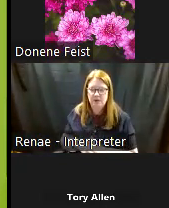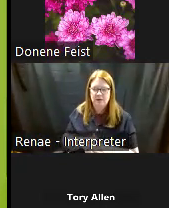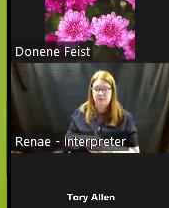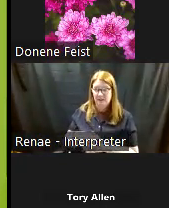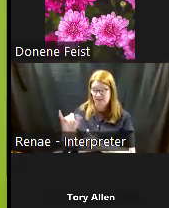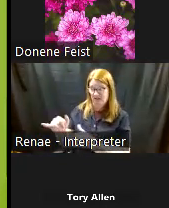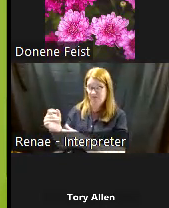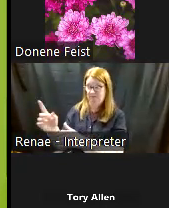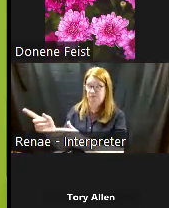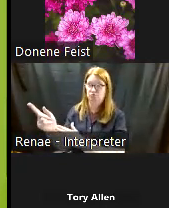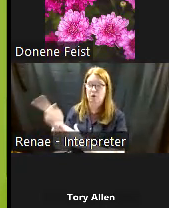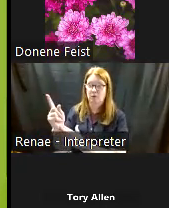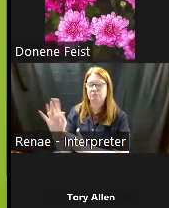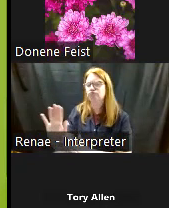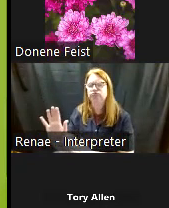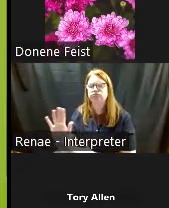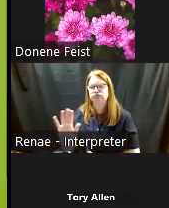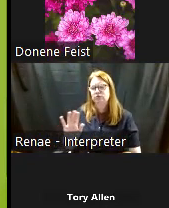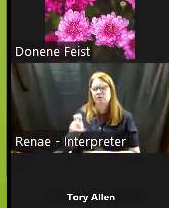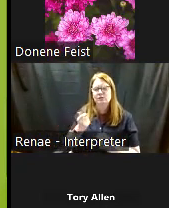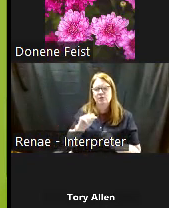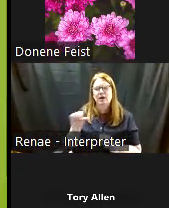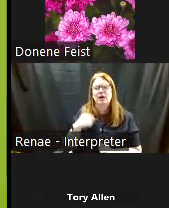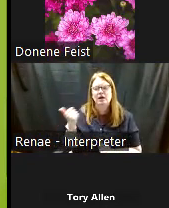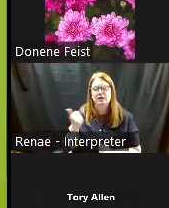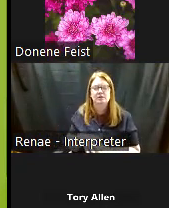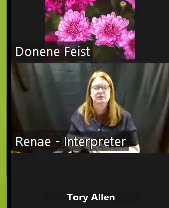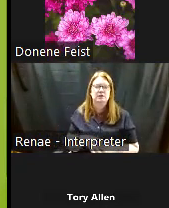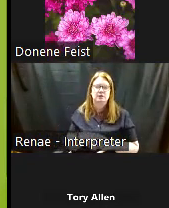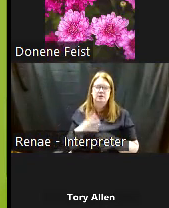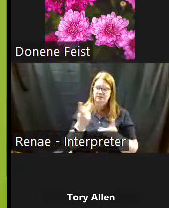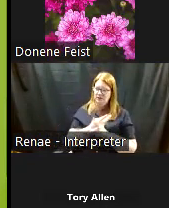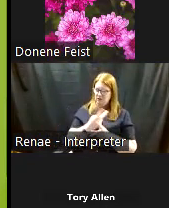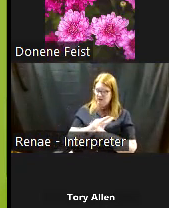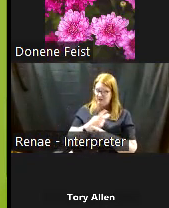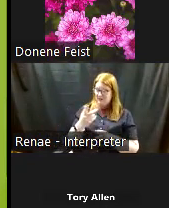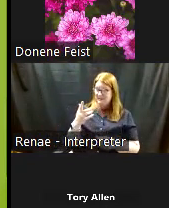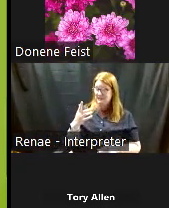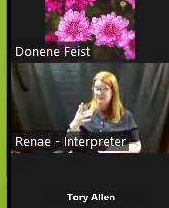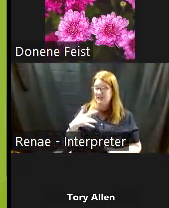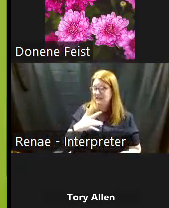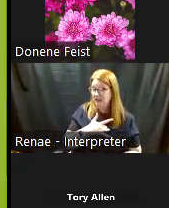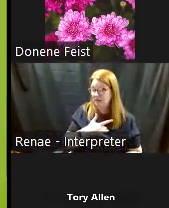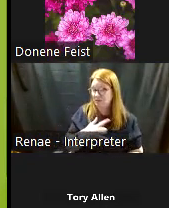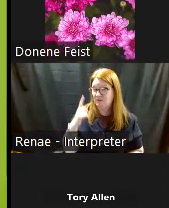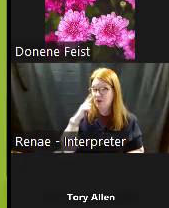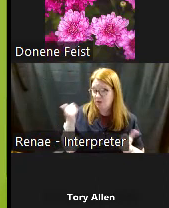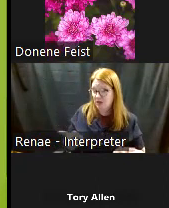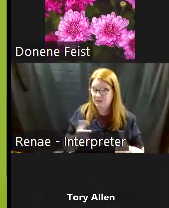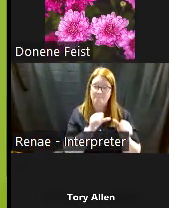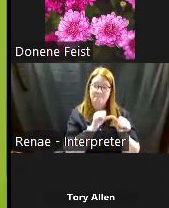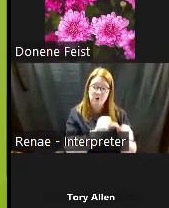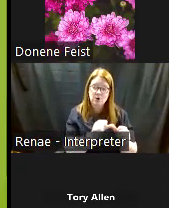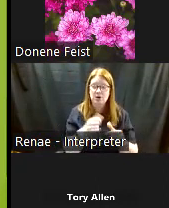that. We can differentiate the type of hearing loss to know if this is something that's permanent versus